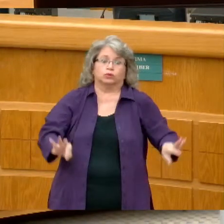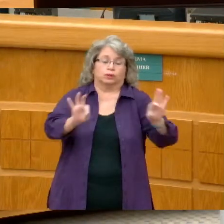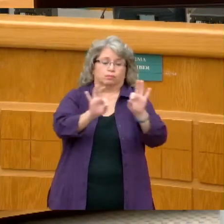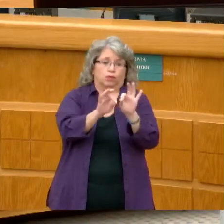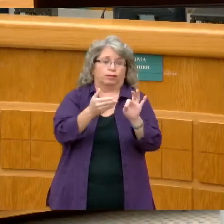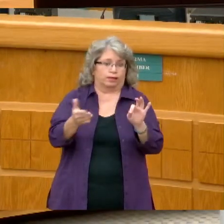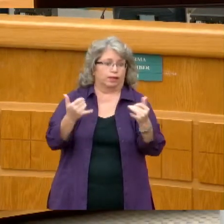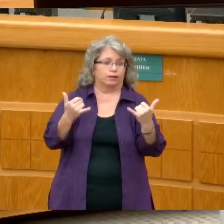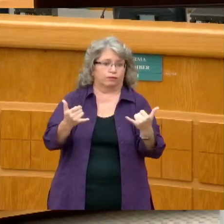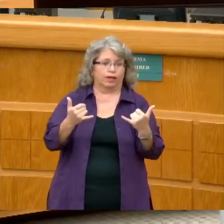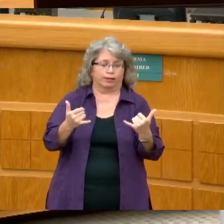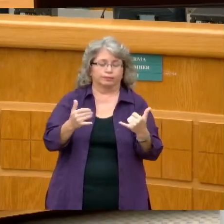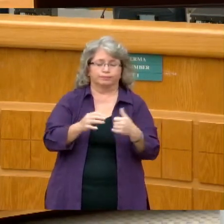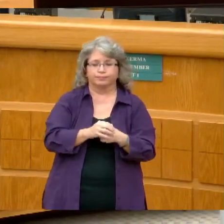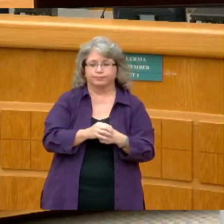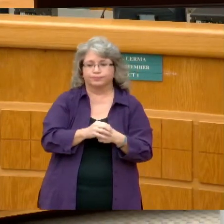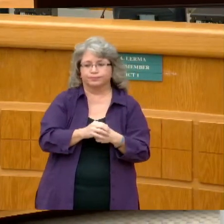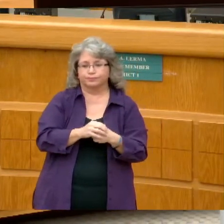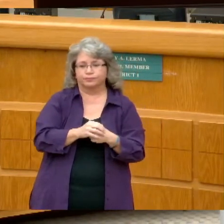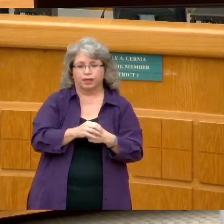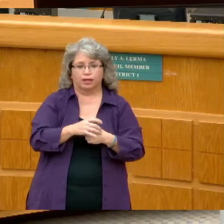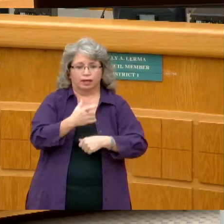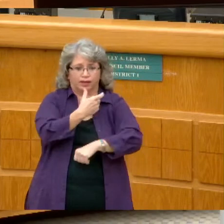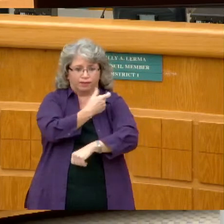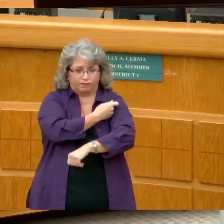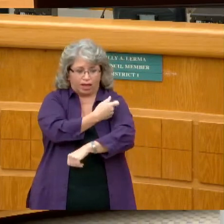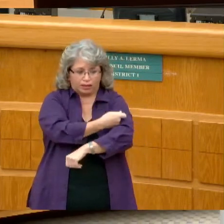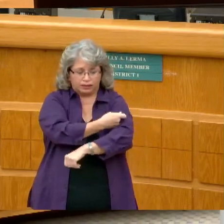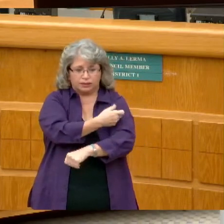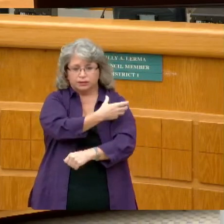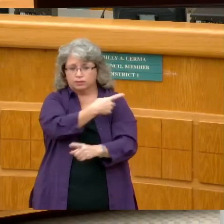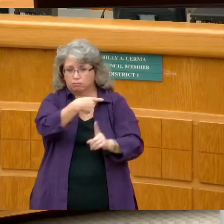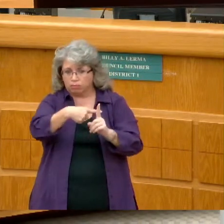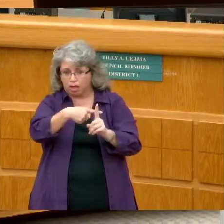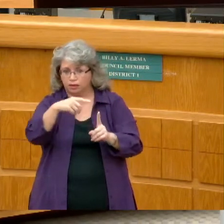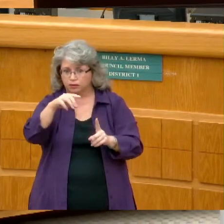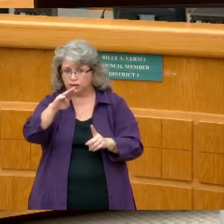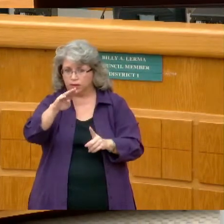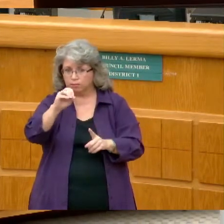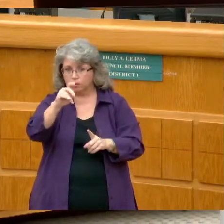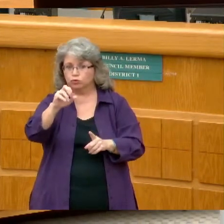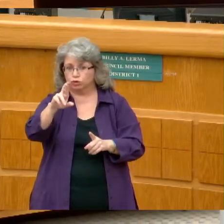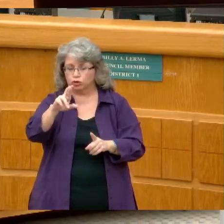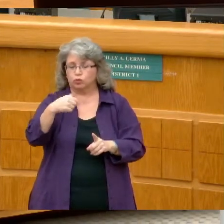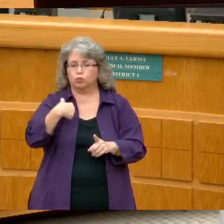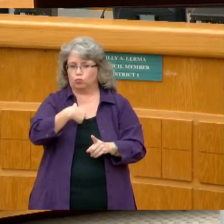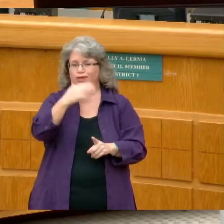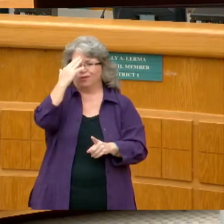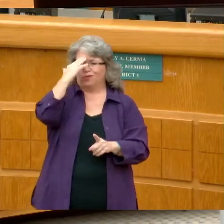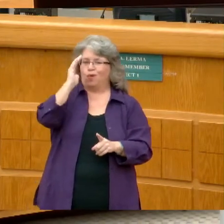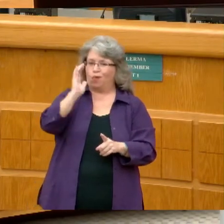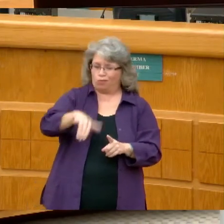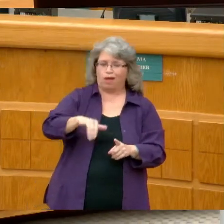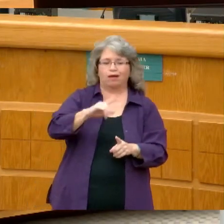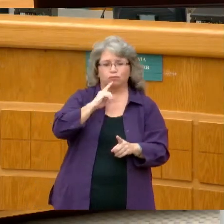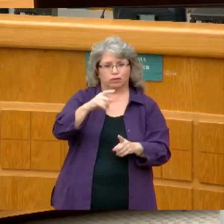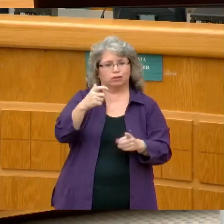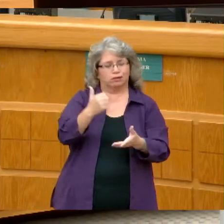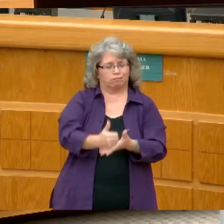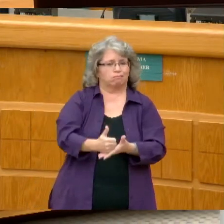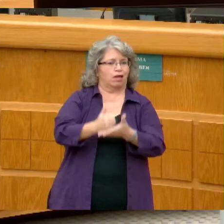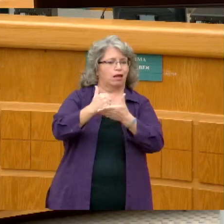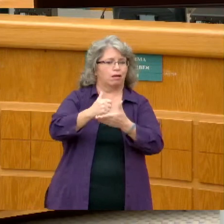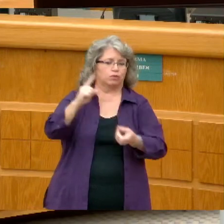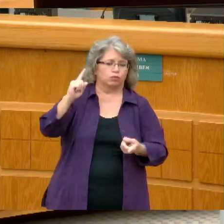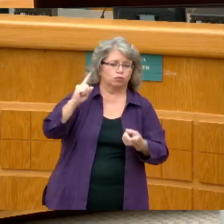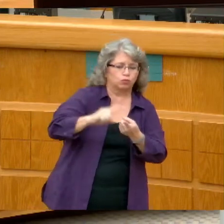with. Vaccines and boosters, as we know for fact, have played a remarkable role in reducing